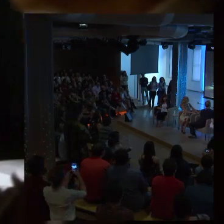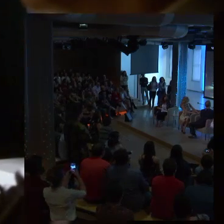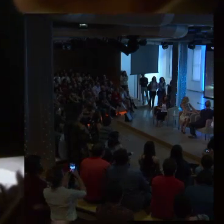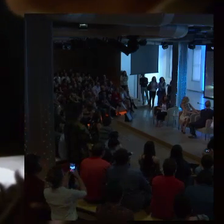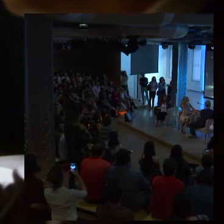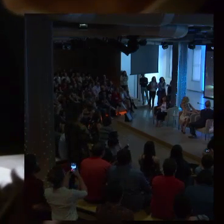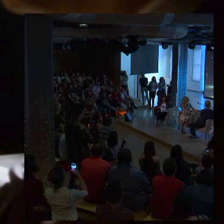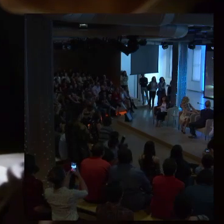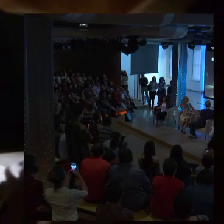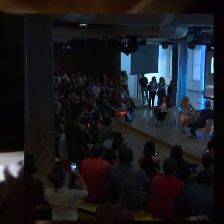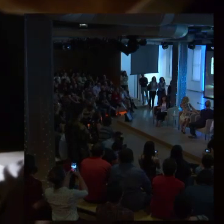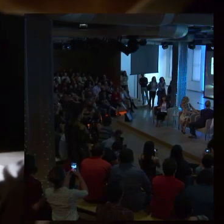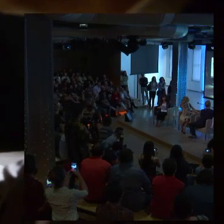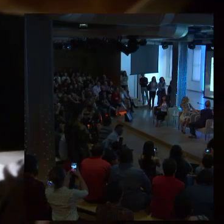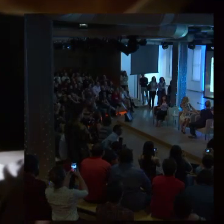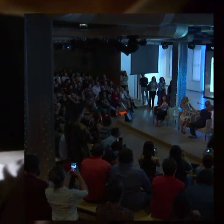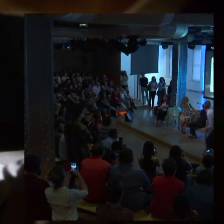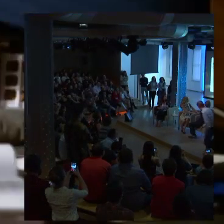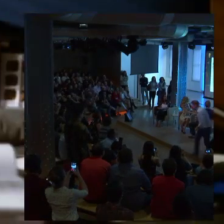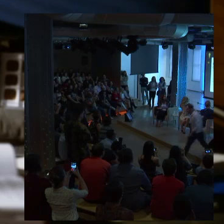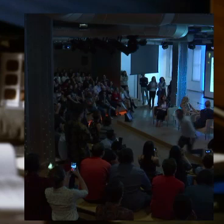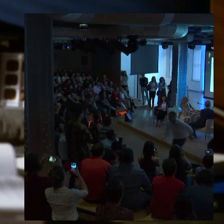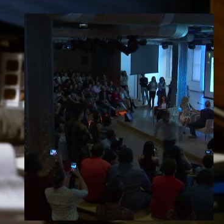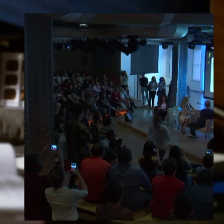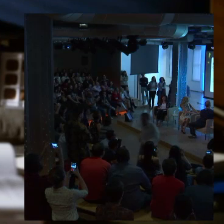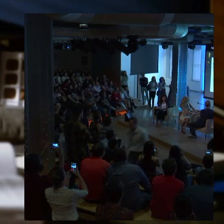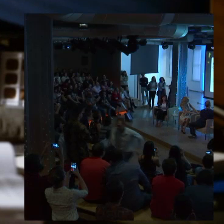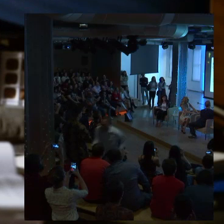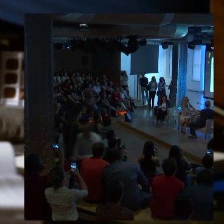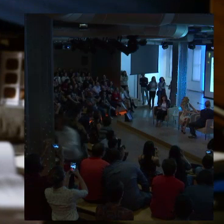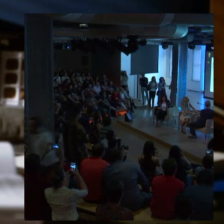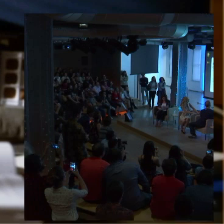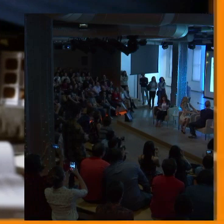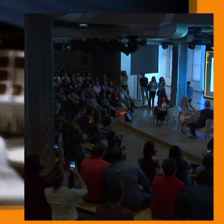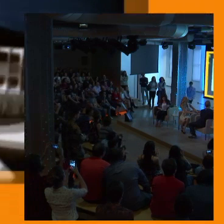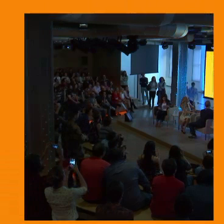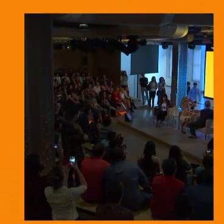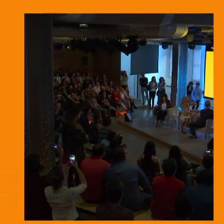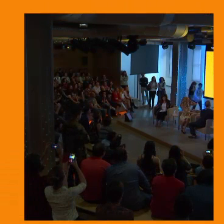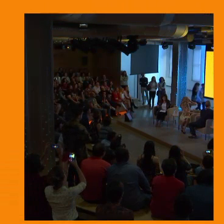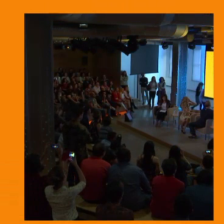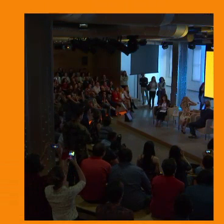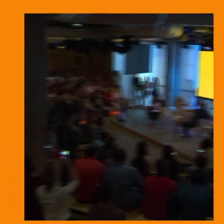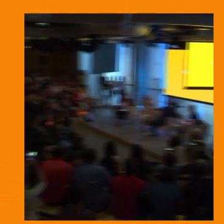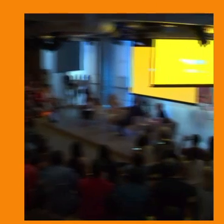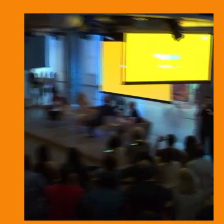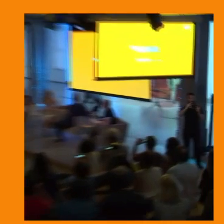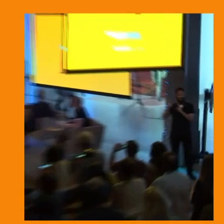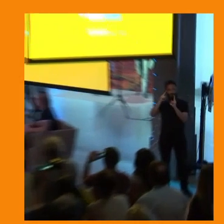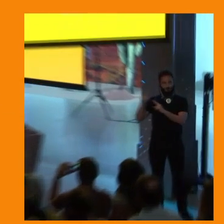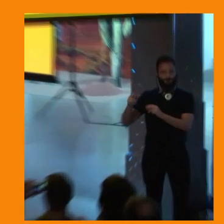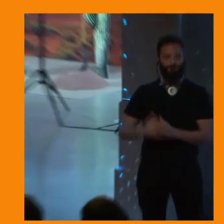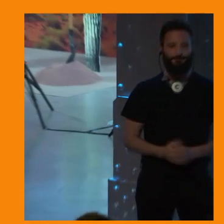Saul Goodman. Better Call Saul. Tercera temporada, en Movistar Series.